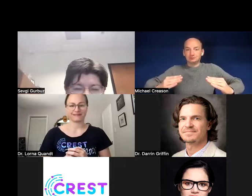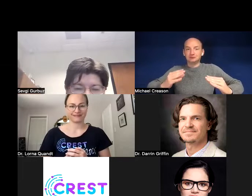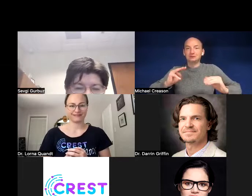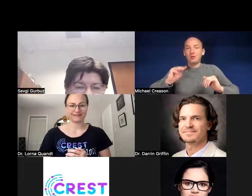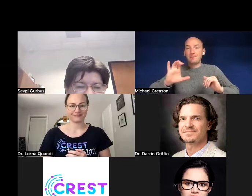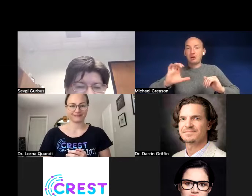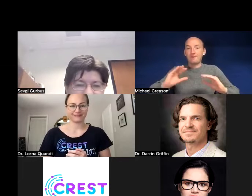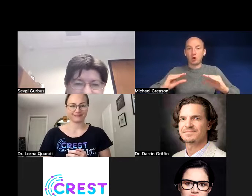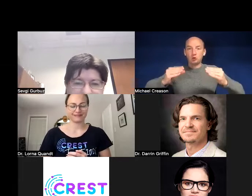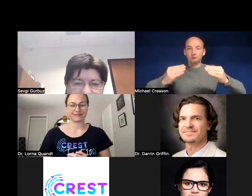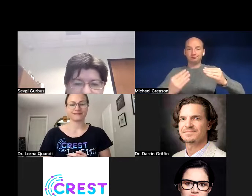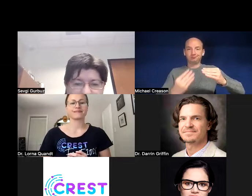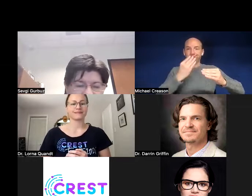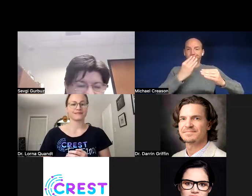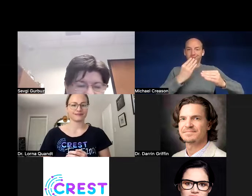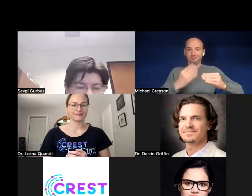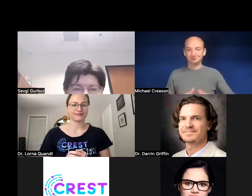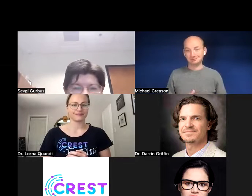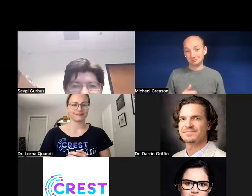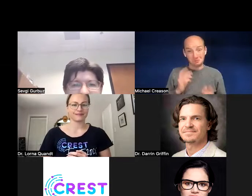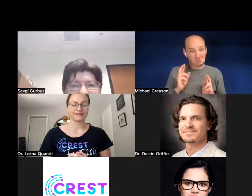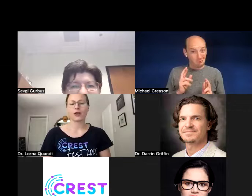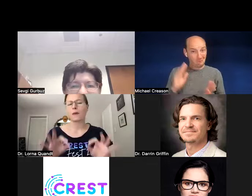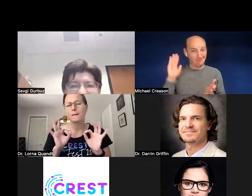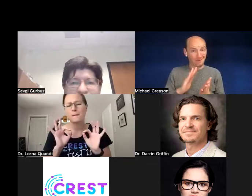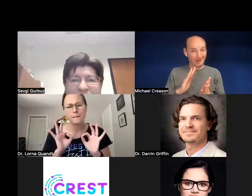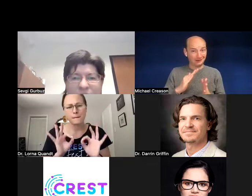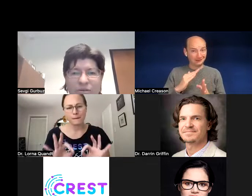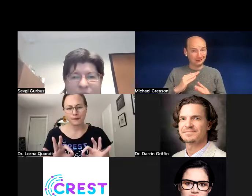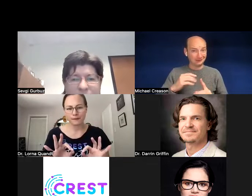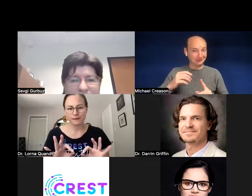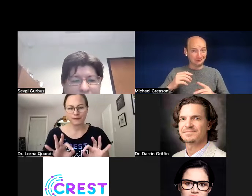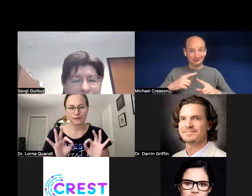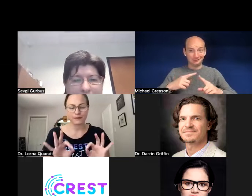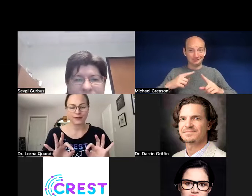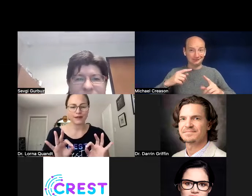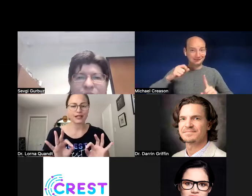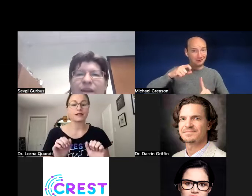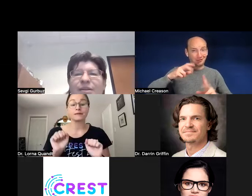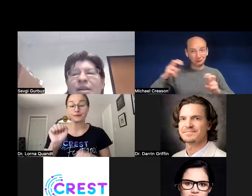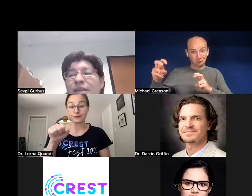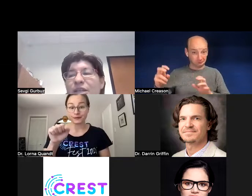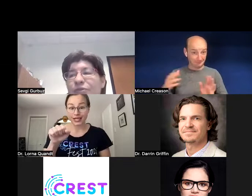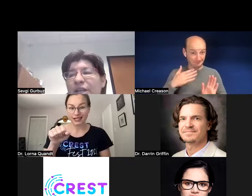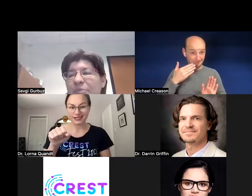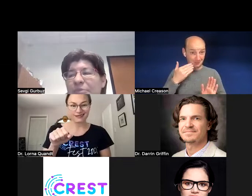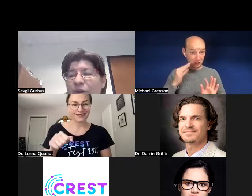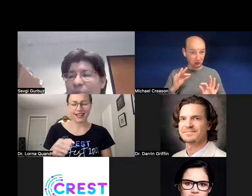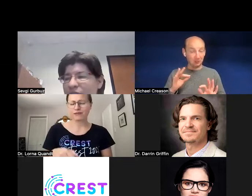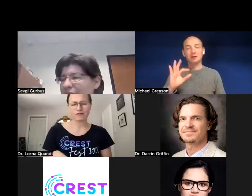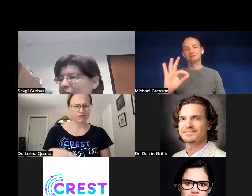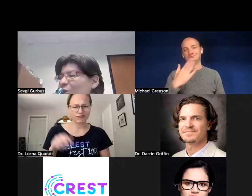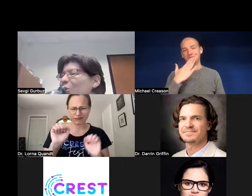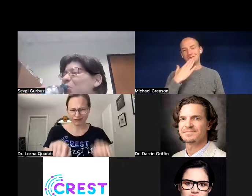and raised from the table, so there's hopefully less interference. Is this better? Perfect. Okay, thank you for letting Yes. me